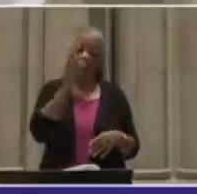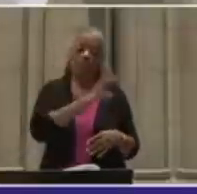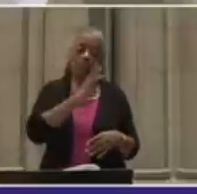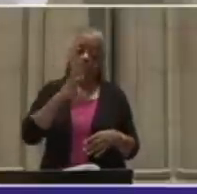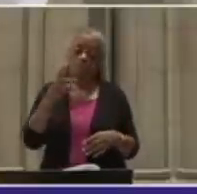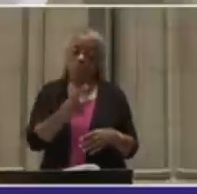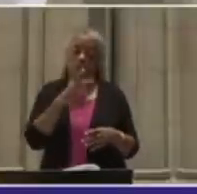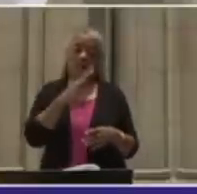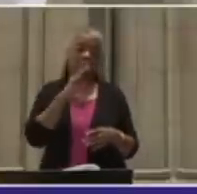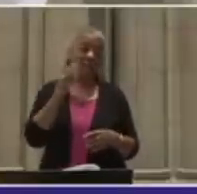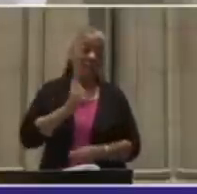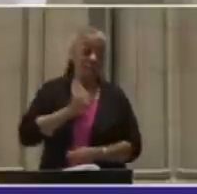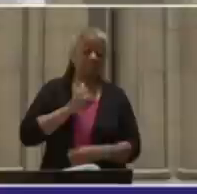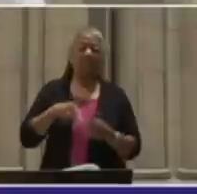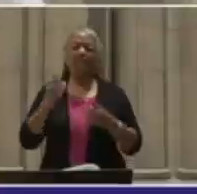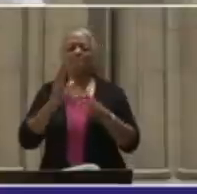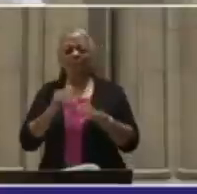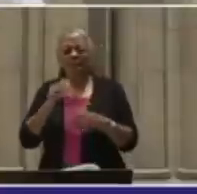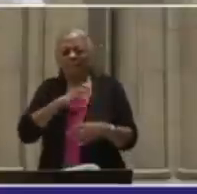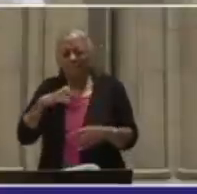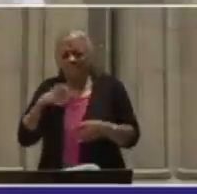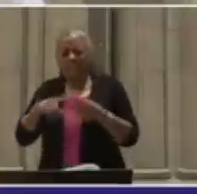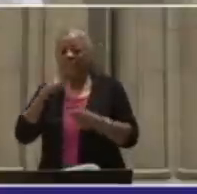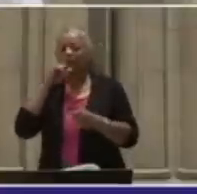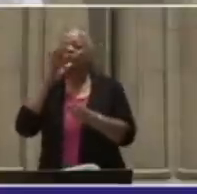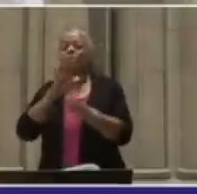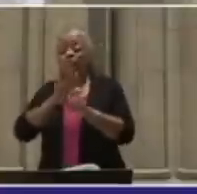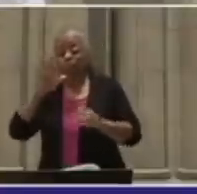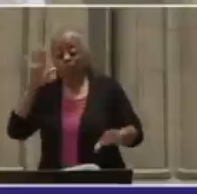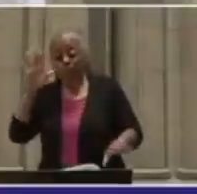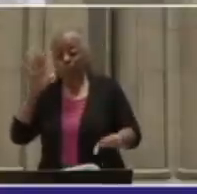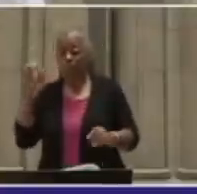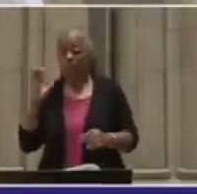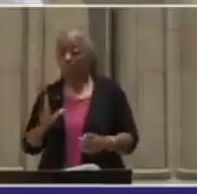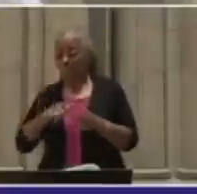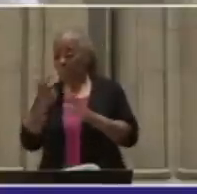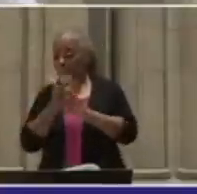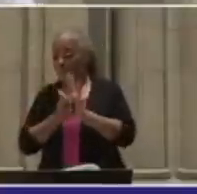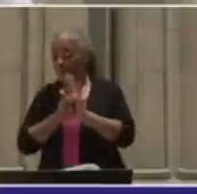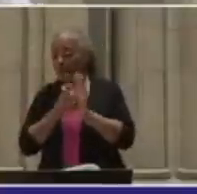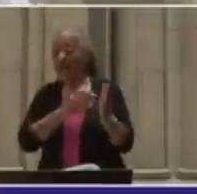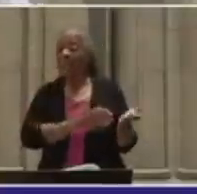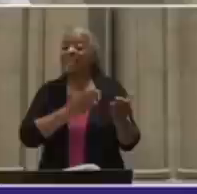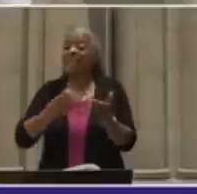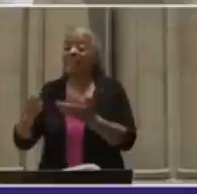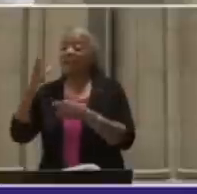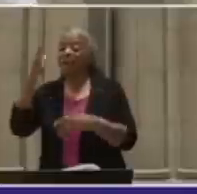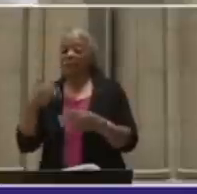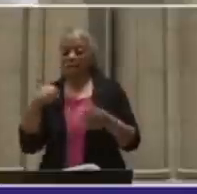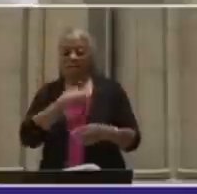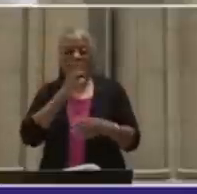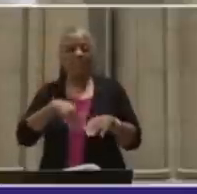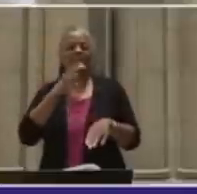citizens and sworn officers of the law. and carried out by members